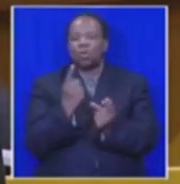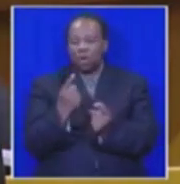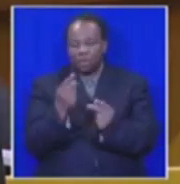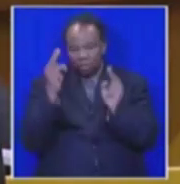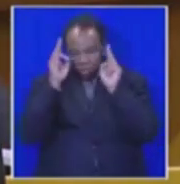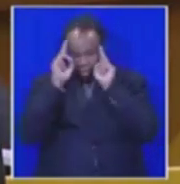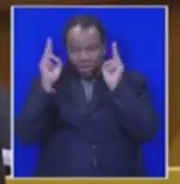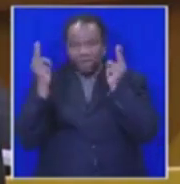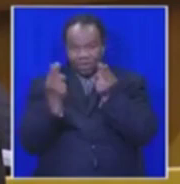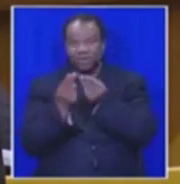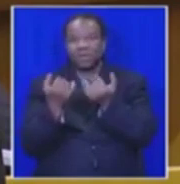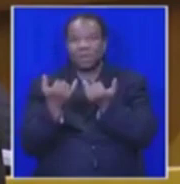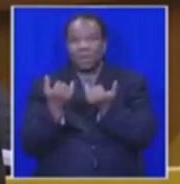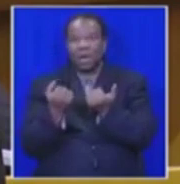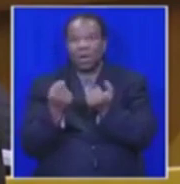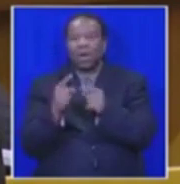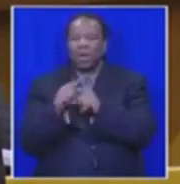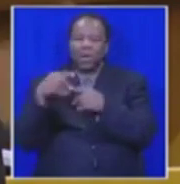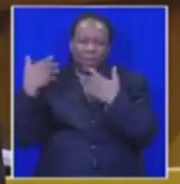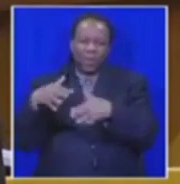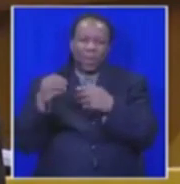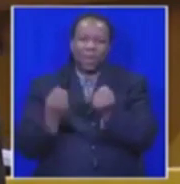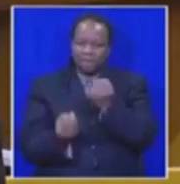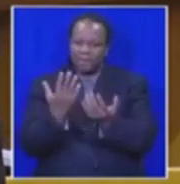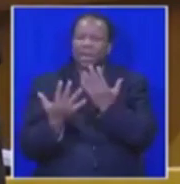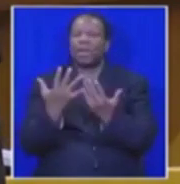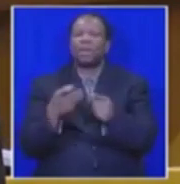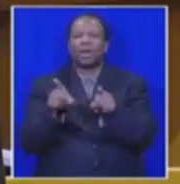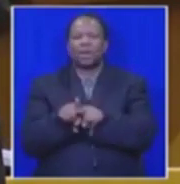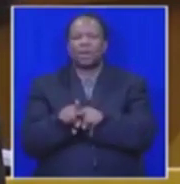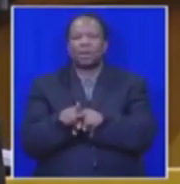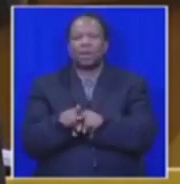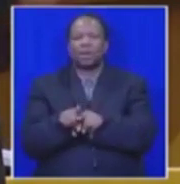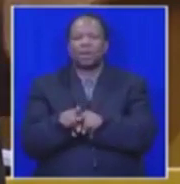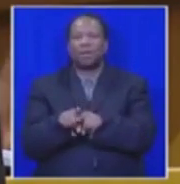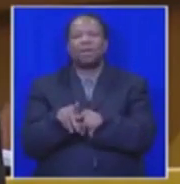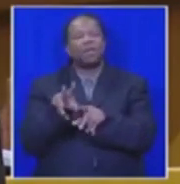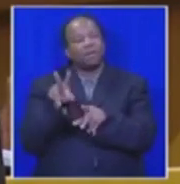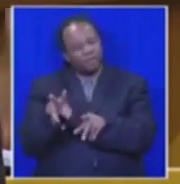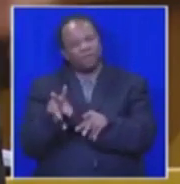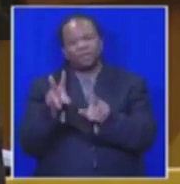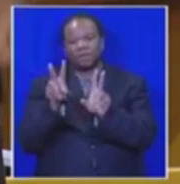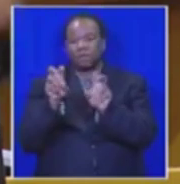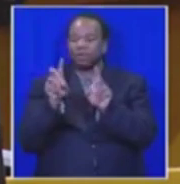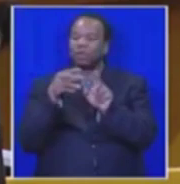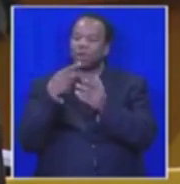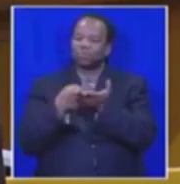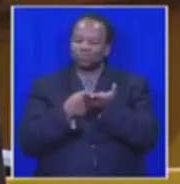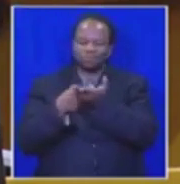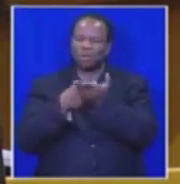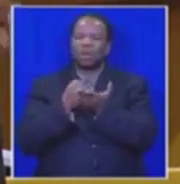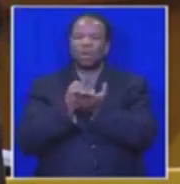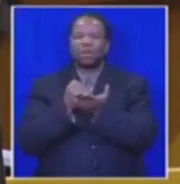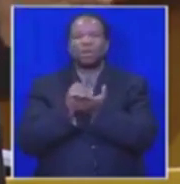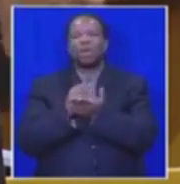also banned very extensively. That is the issue, as we were saying earlier. We all need